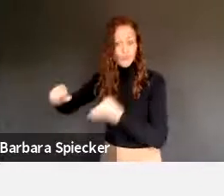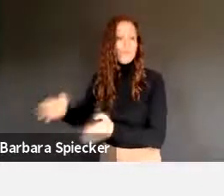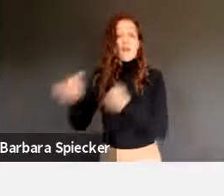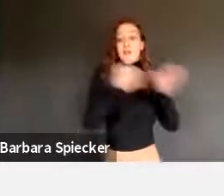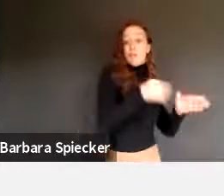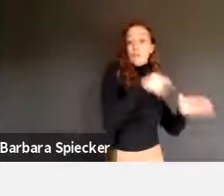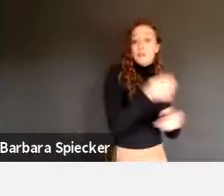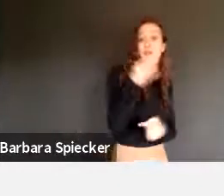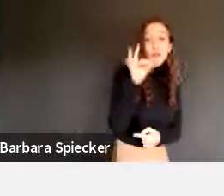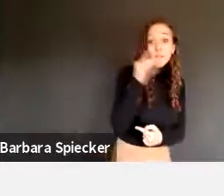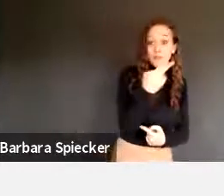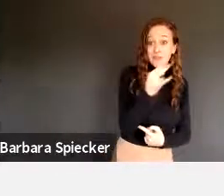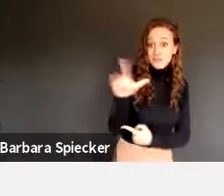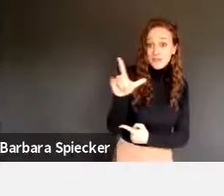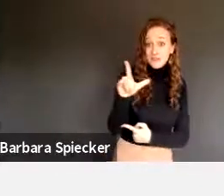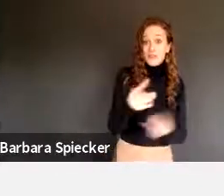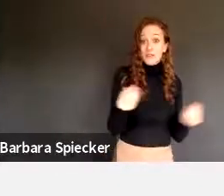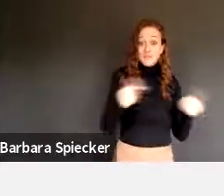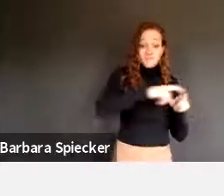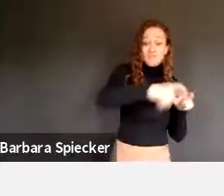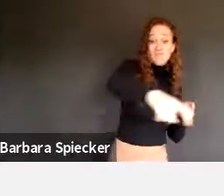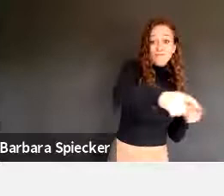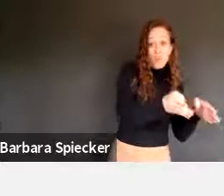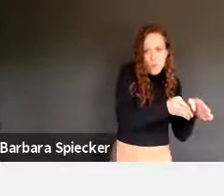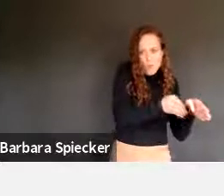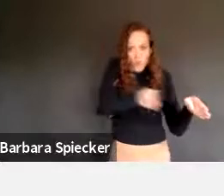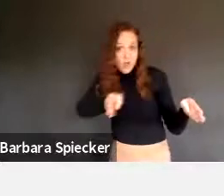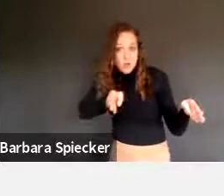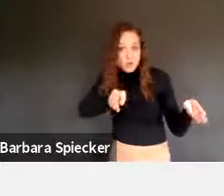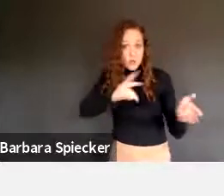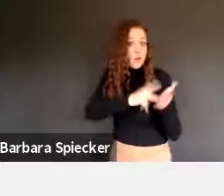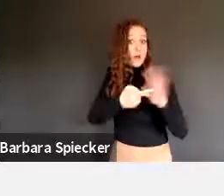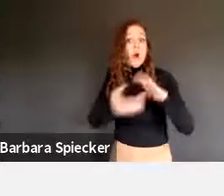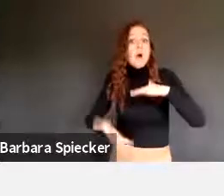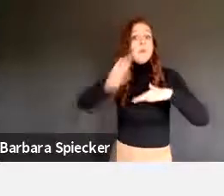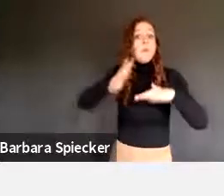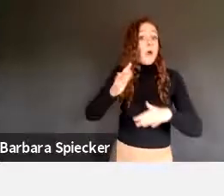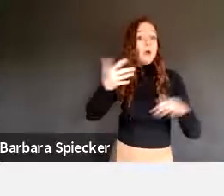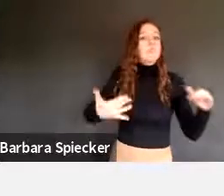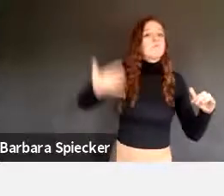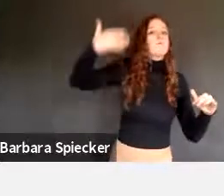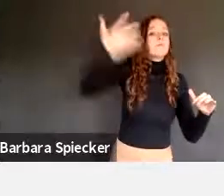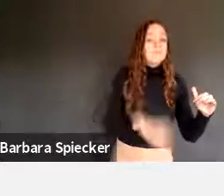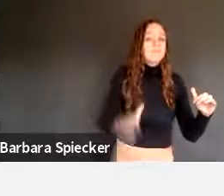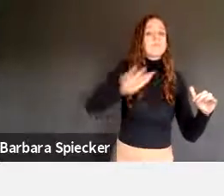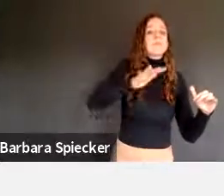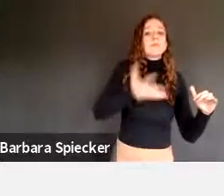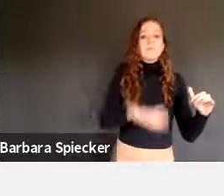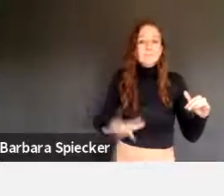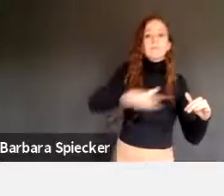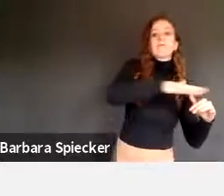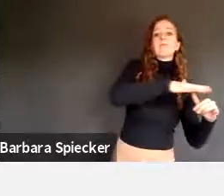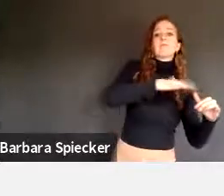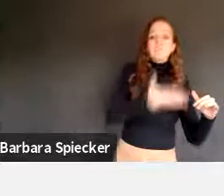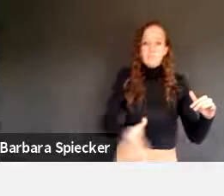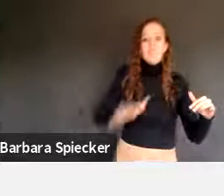transport, while Strawberry Hill has a wide continental shelf. And here,